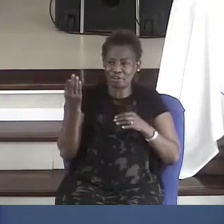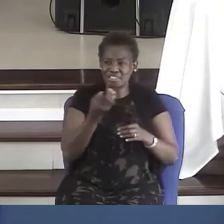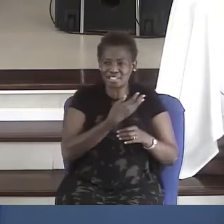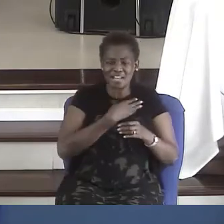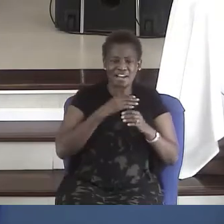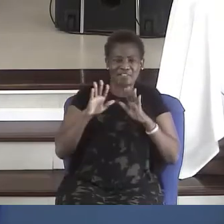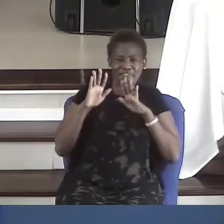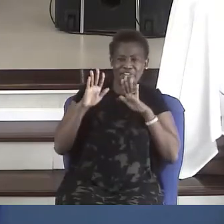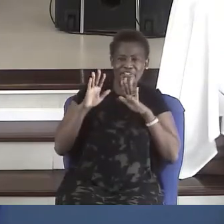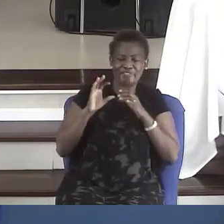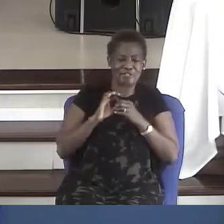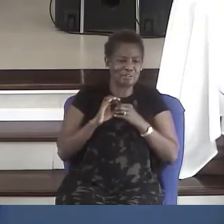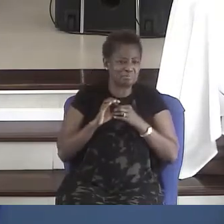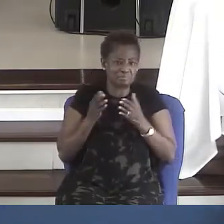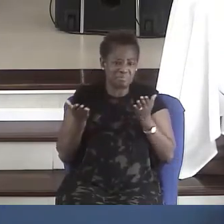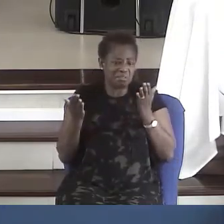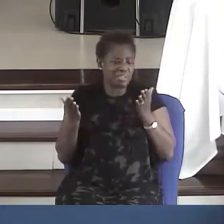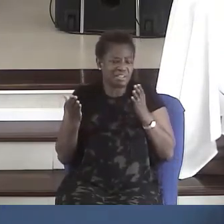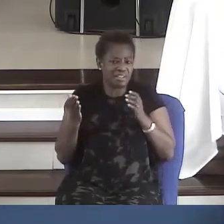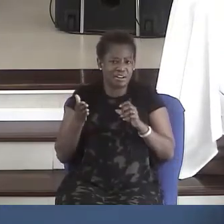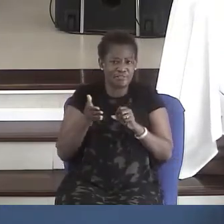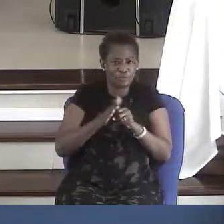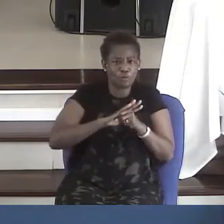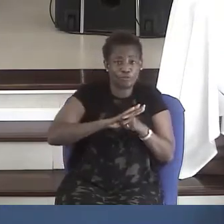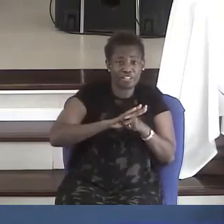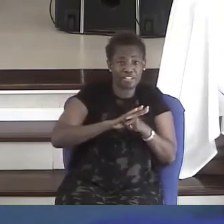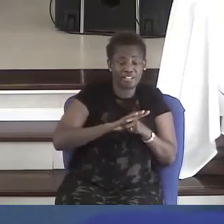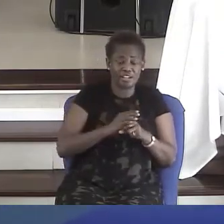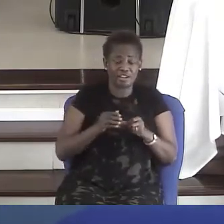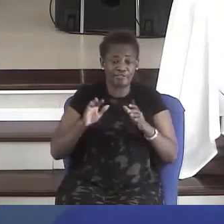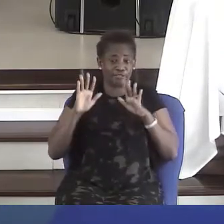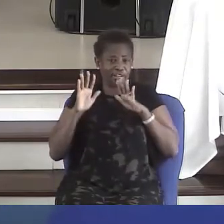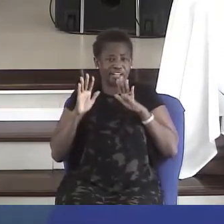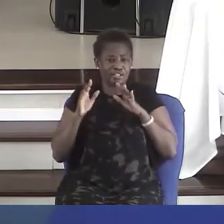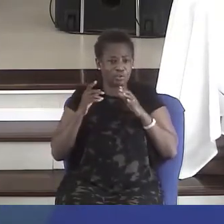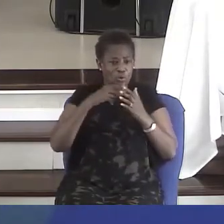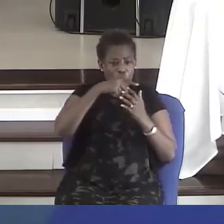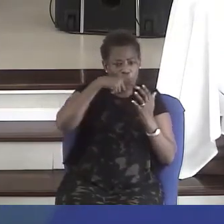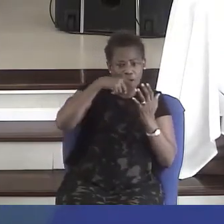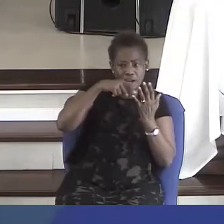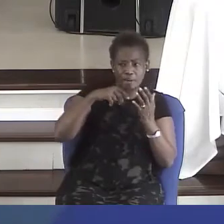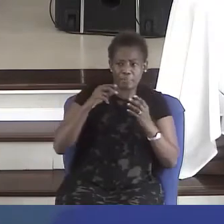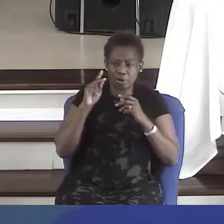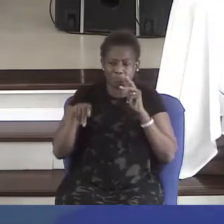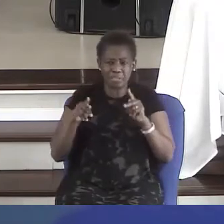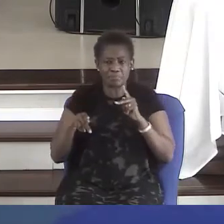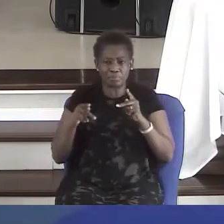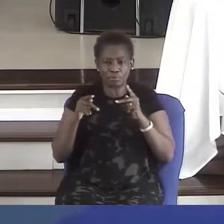outside. Fearful to go among people. Sight for the blind.